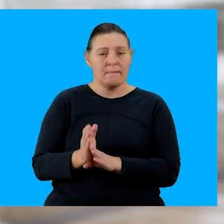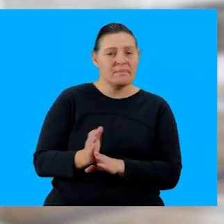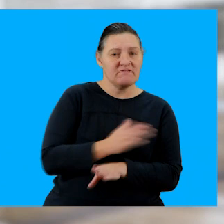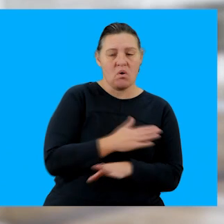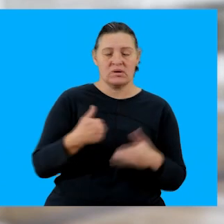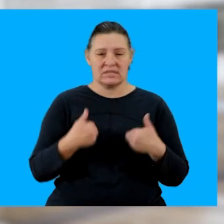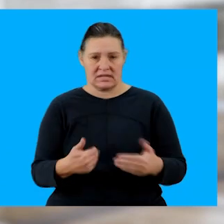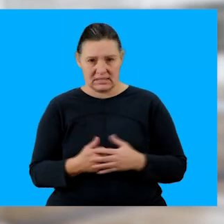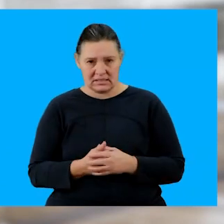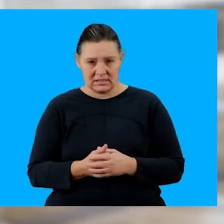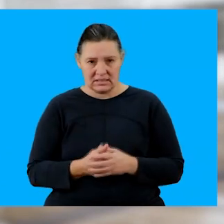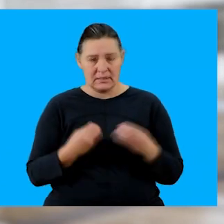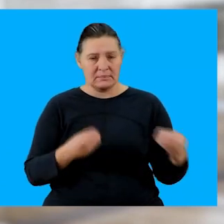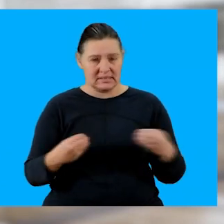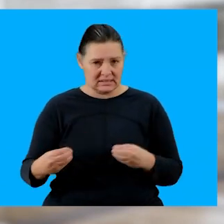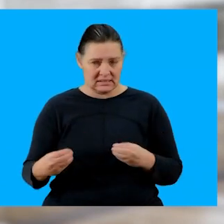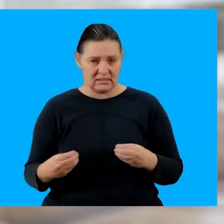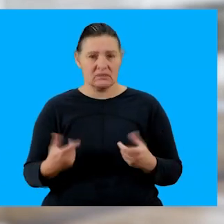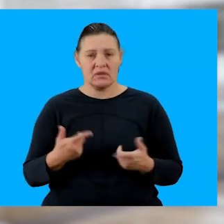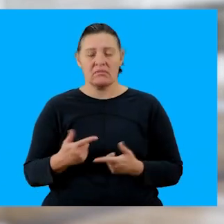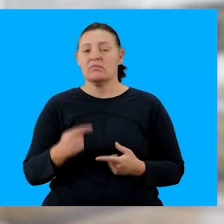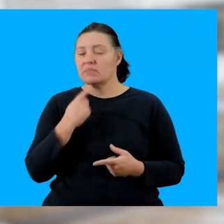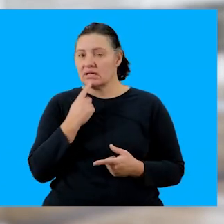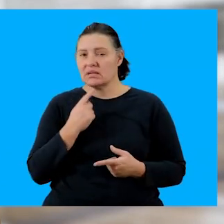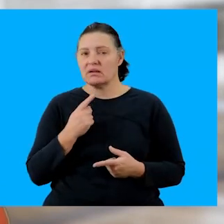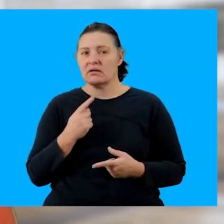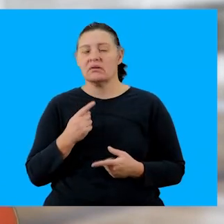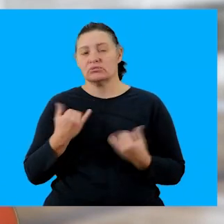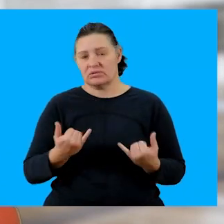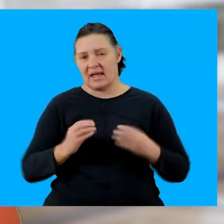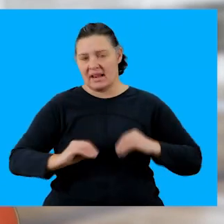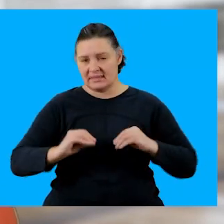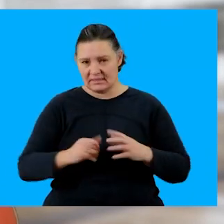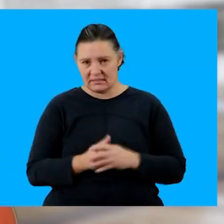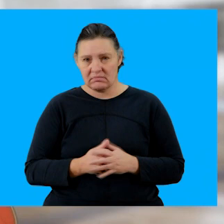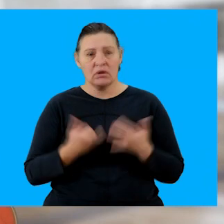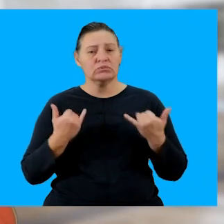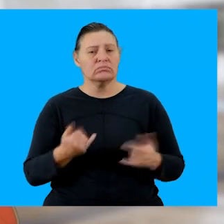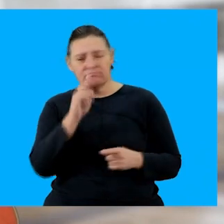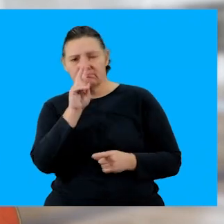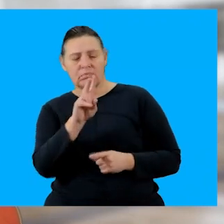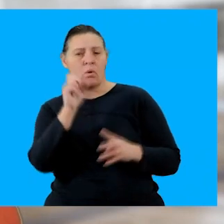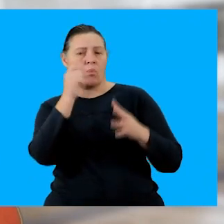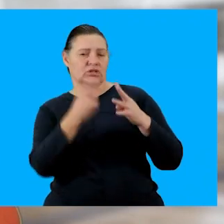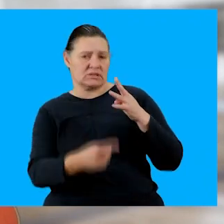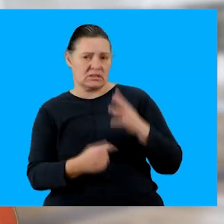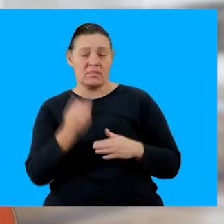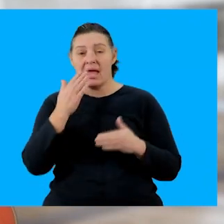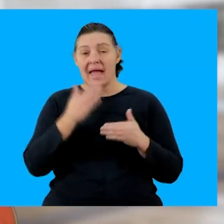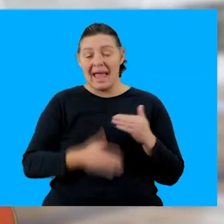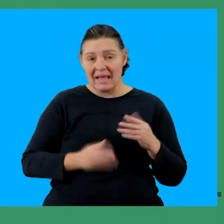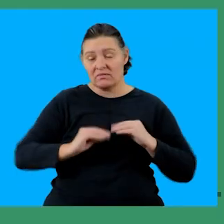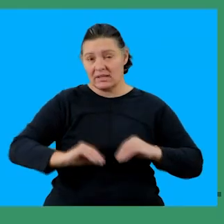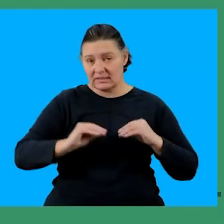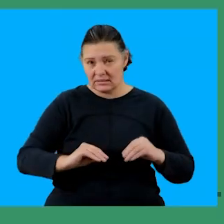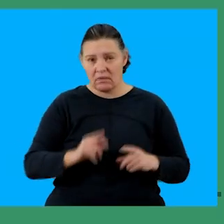plan before you start a business, of which is today's lesson. Now, let's look at the lesson objectives.